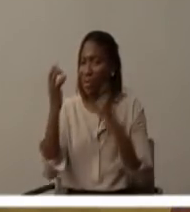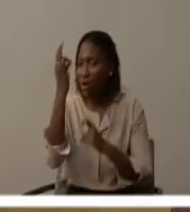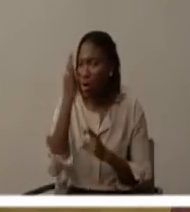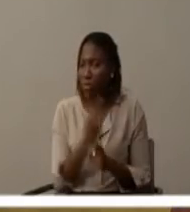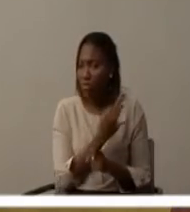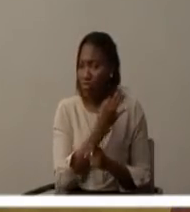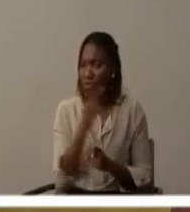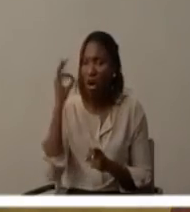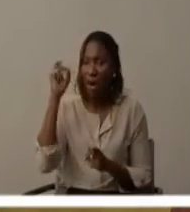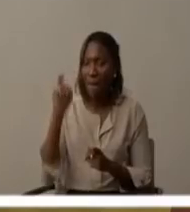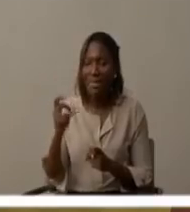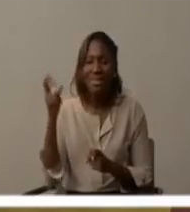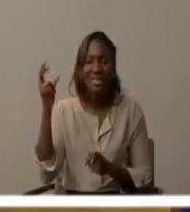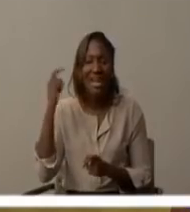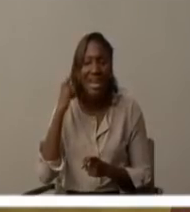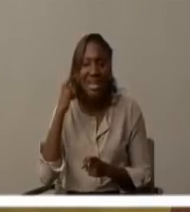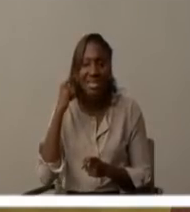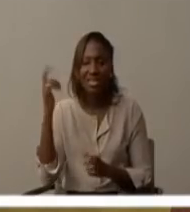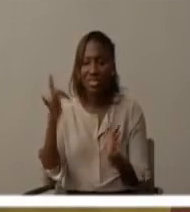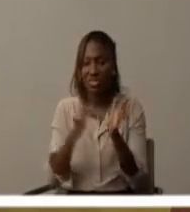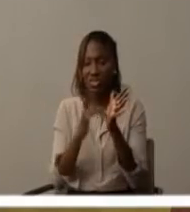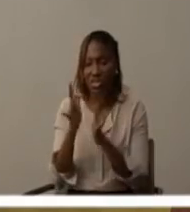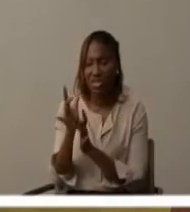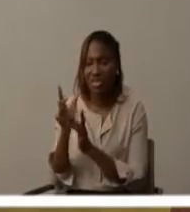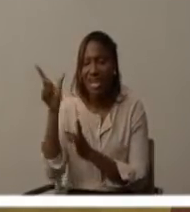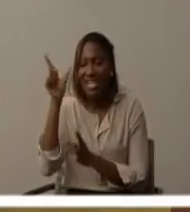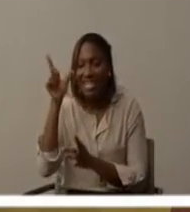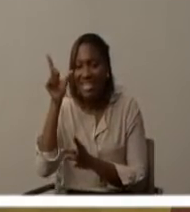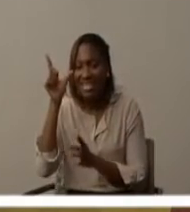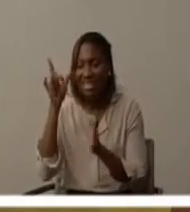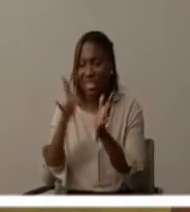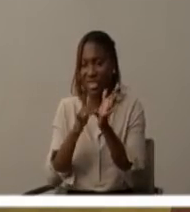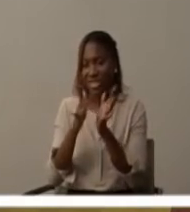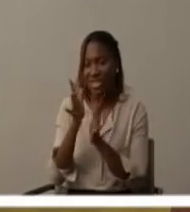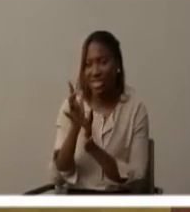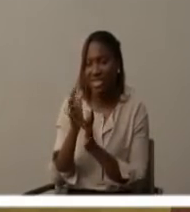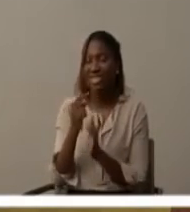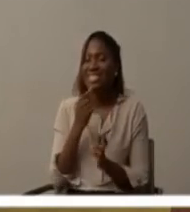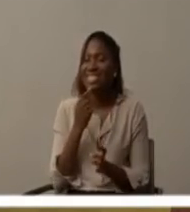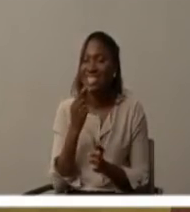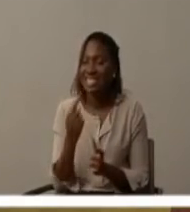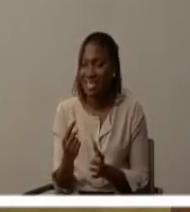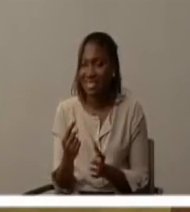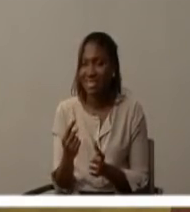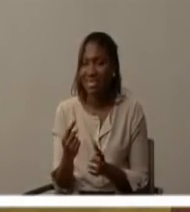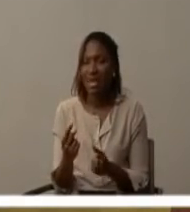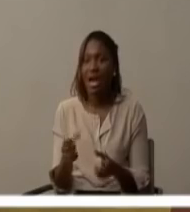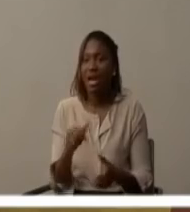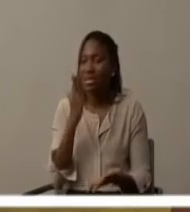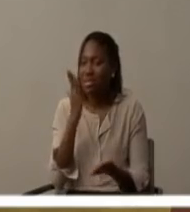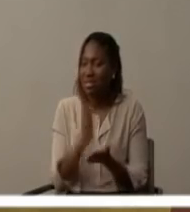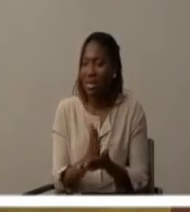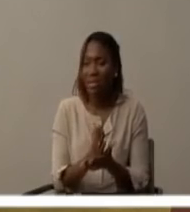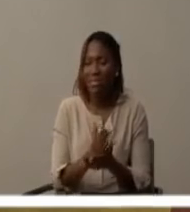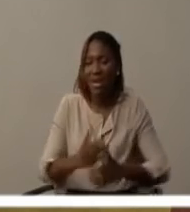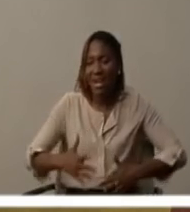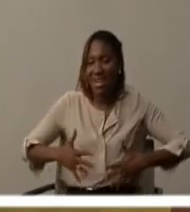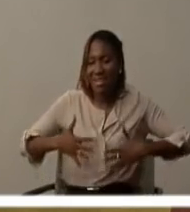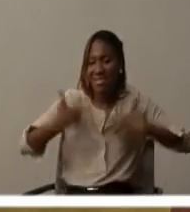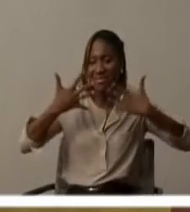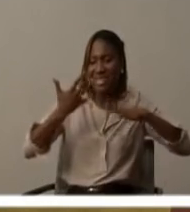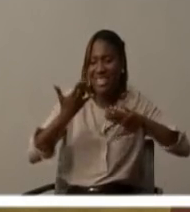Christ. Come forth. Come forth. Come out of your graves. Come out of the death that we've made